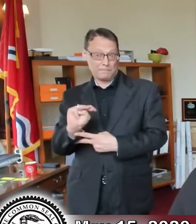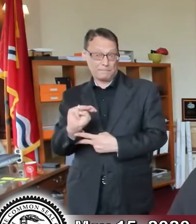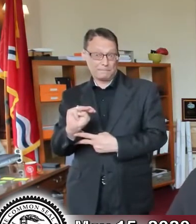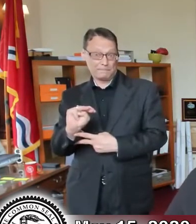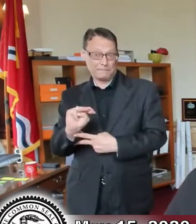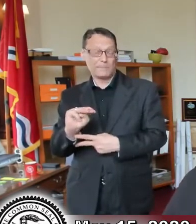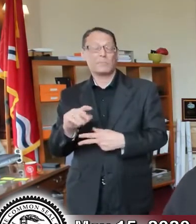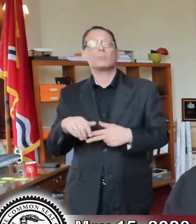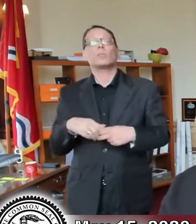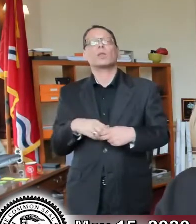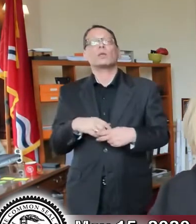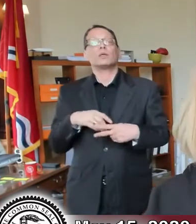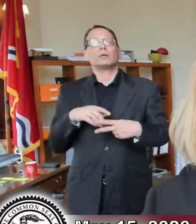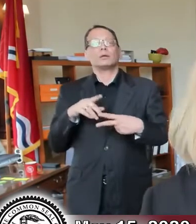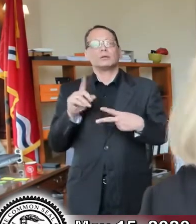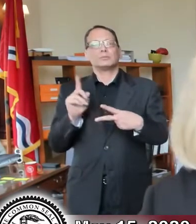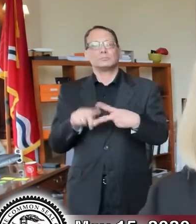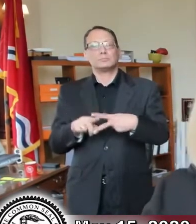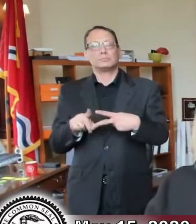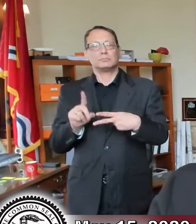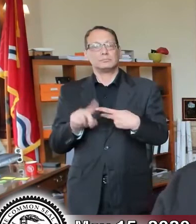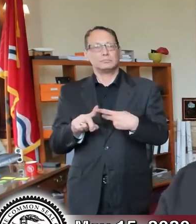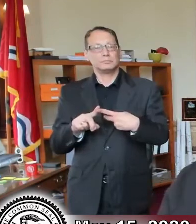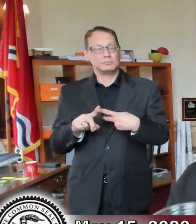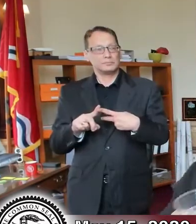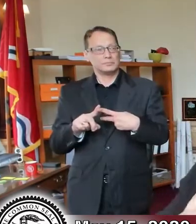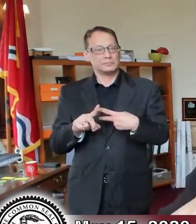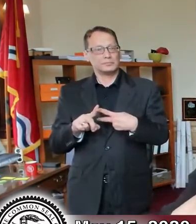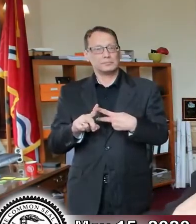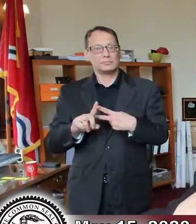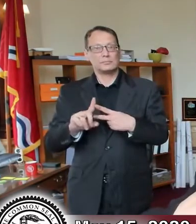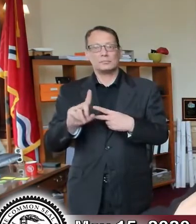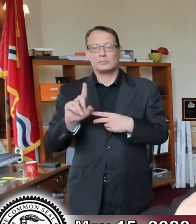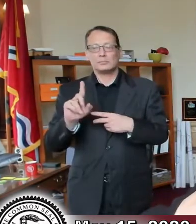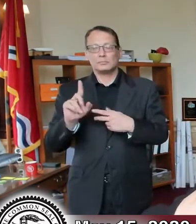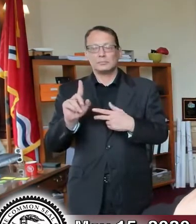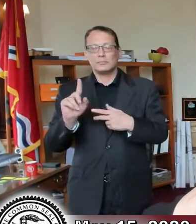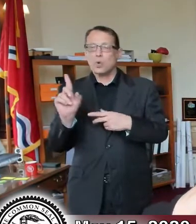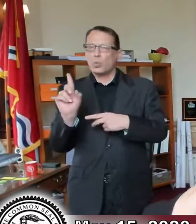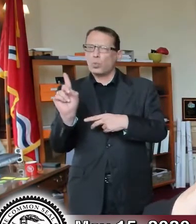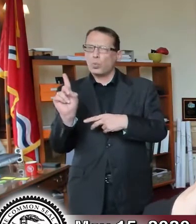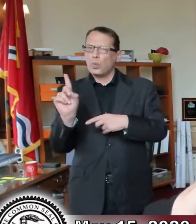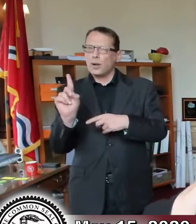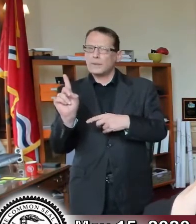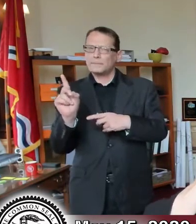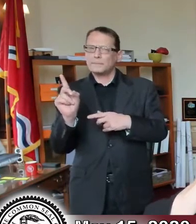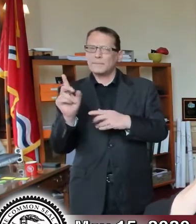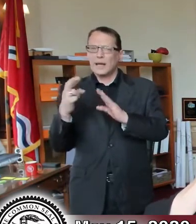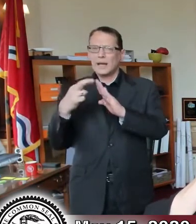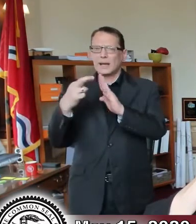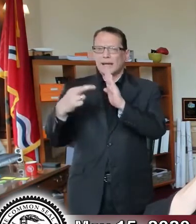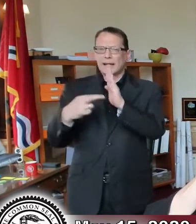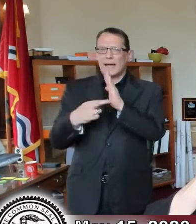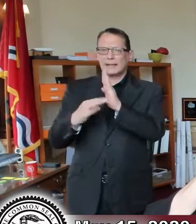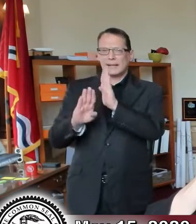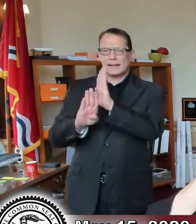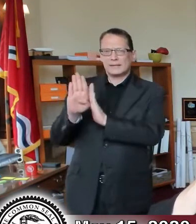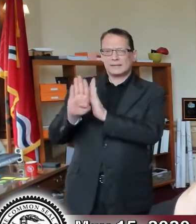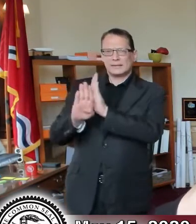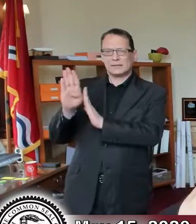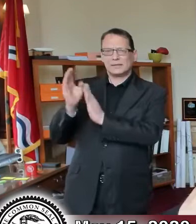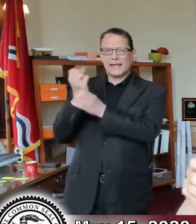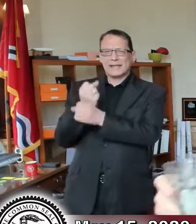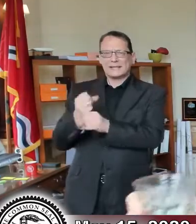Kevin's question is, where could somebody send you or send the city guidelines they've developed to